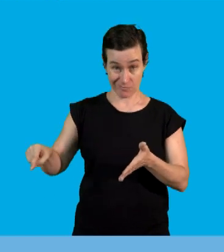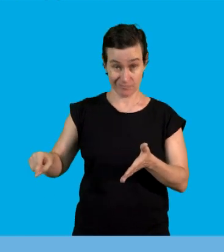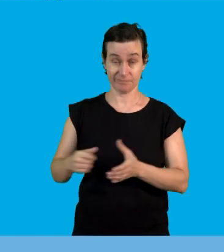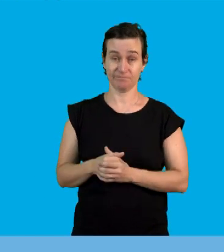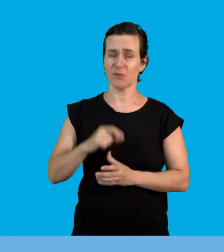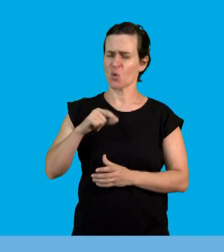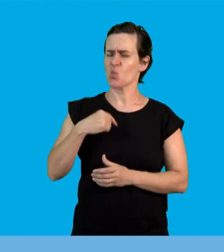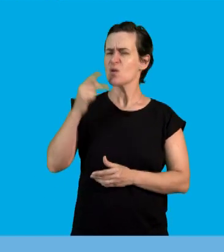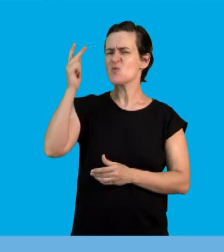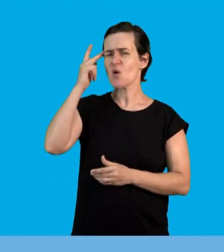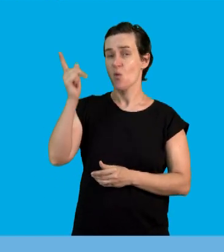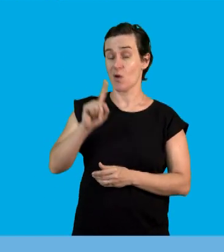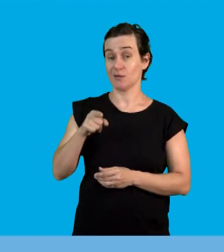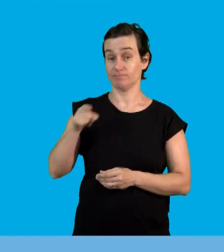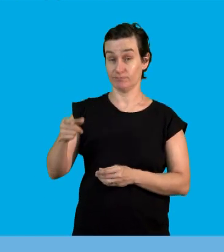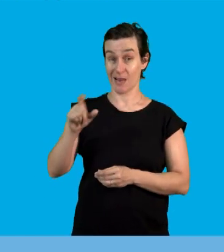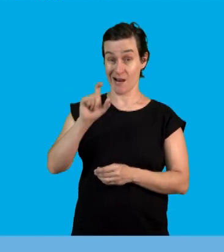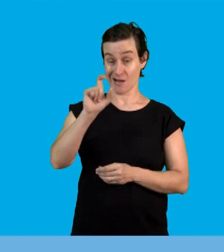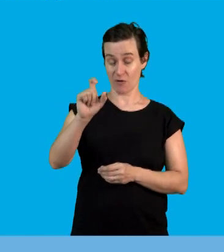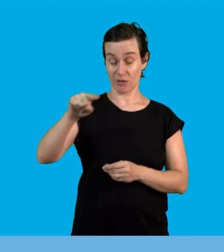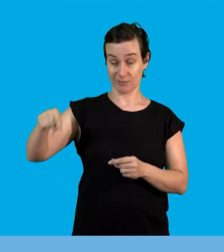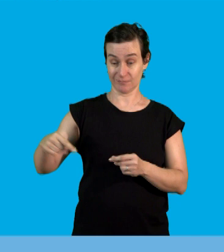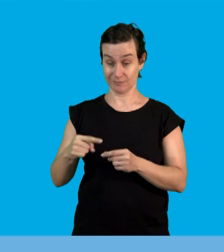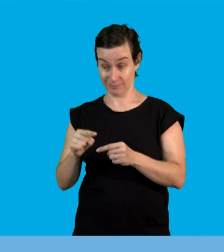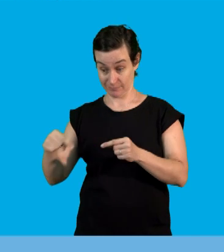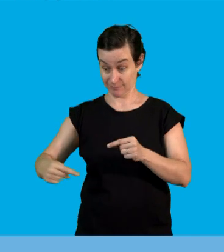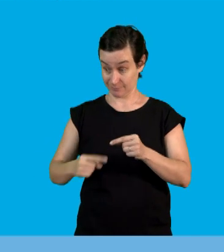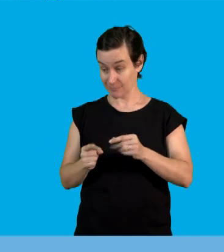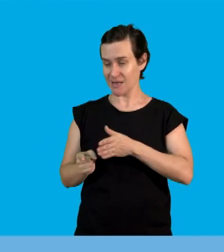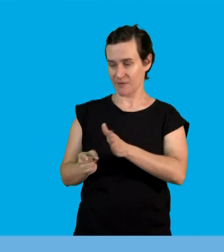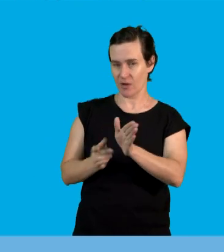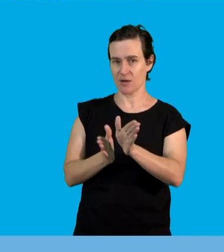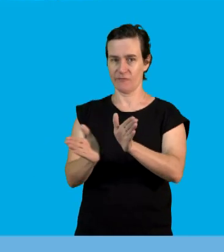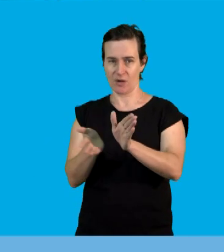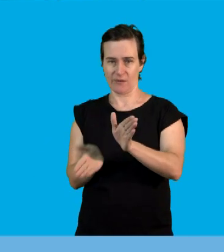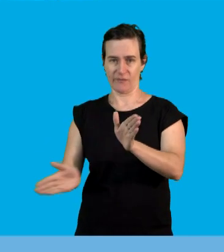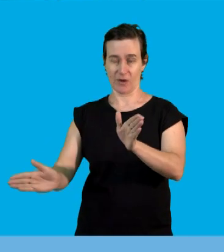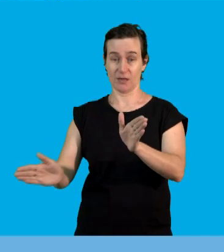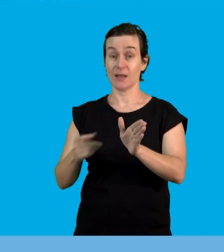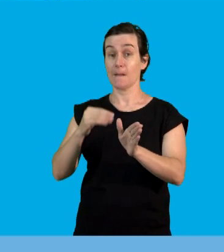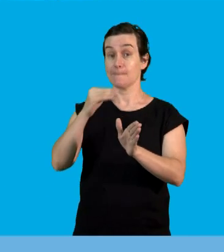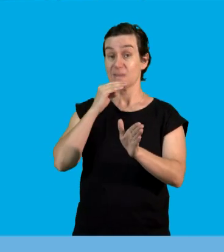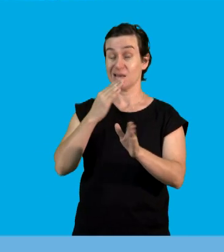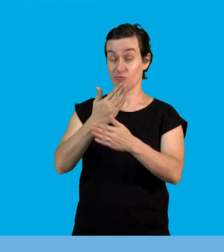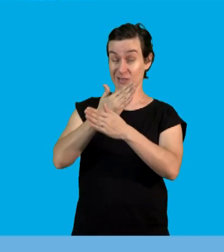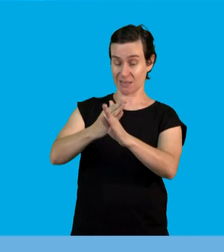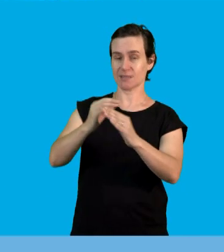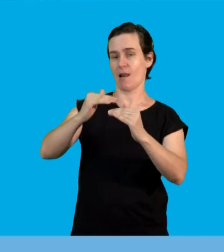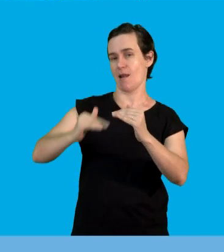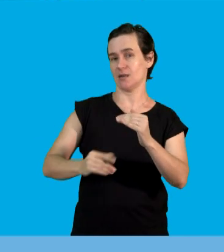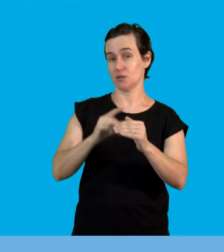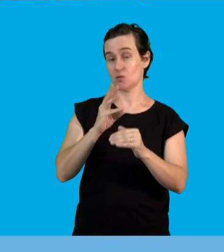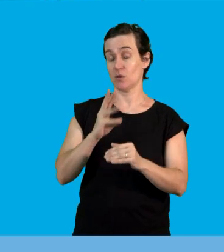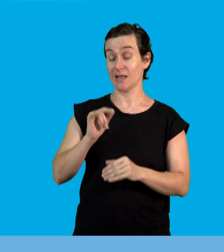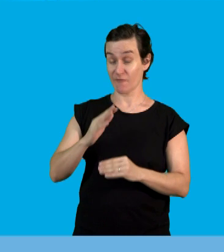circuit, we know that the current divides and the resistance is going to be decreasing. So the more